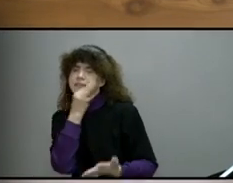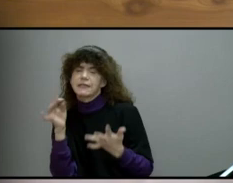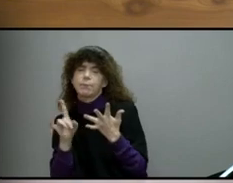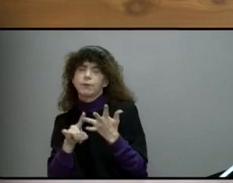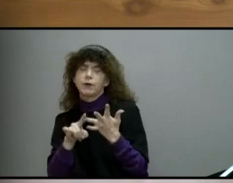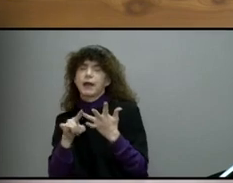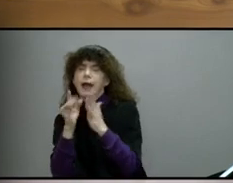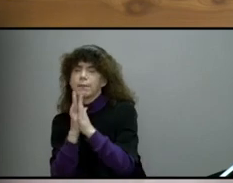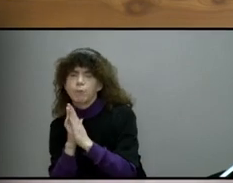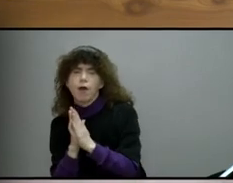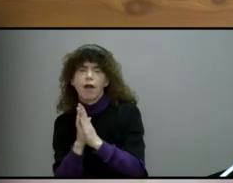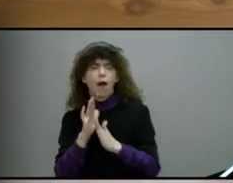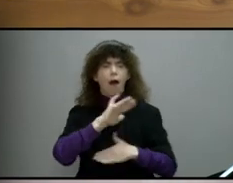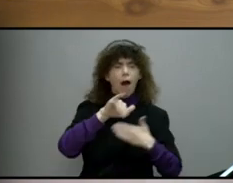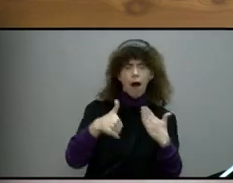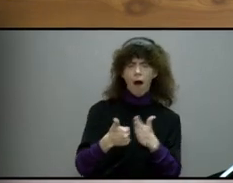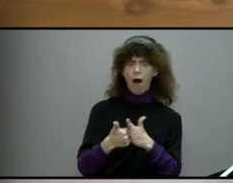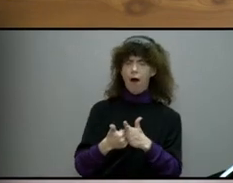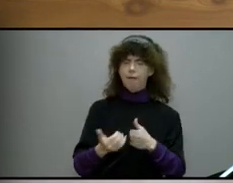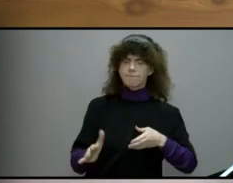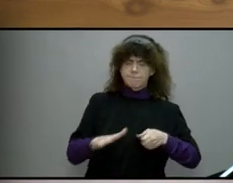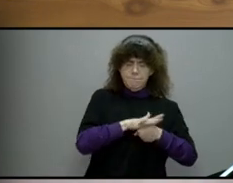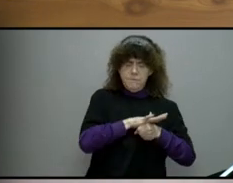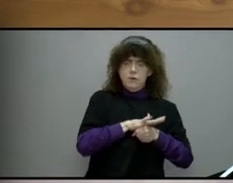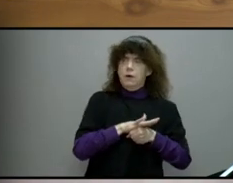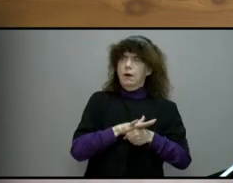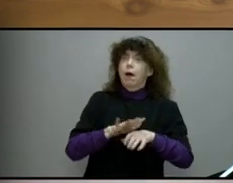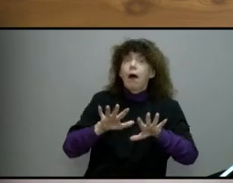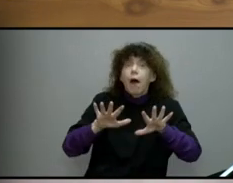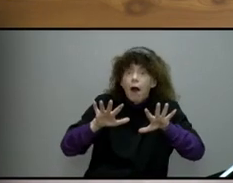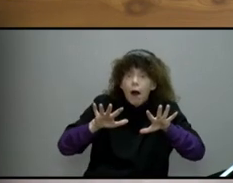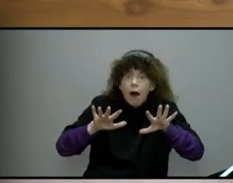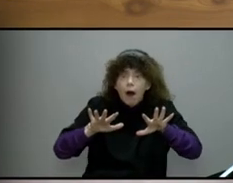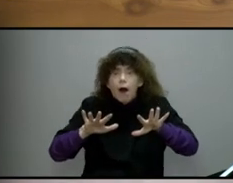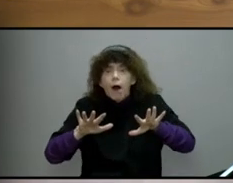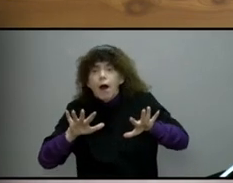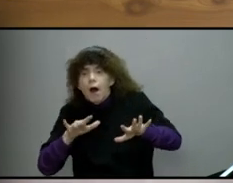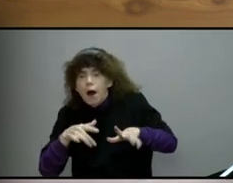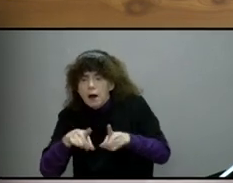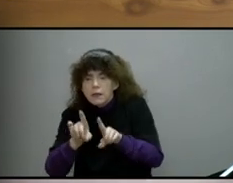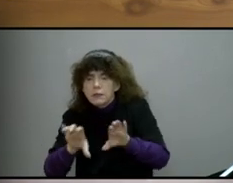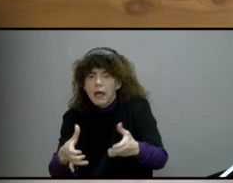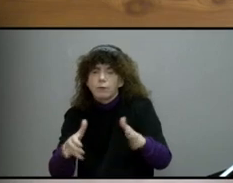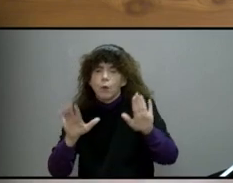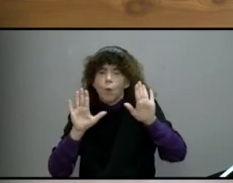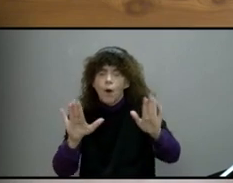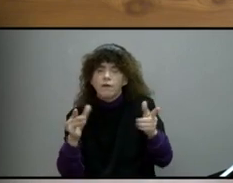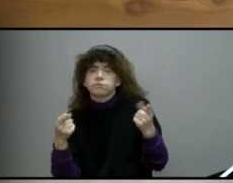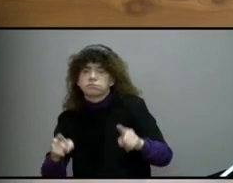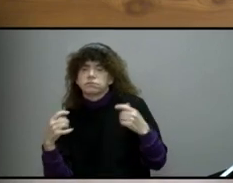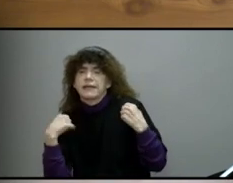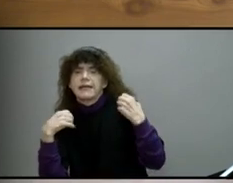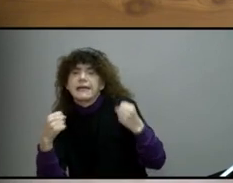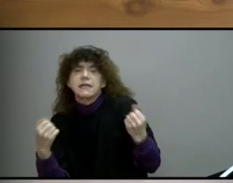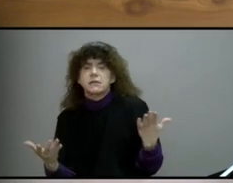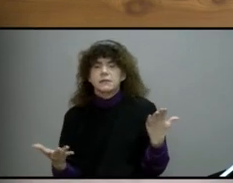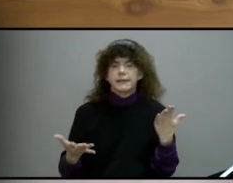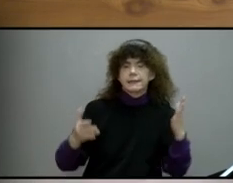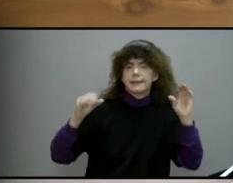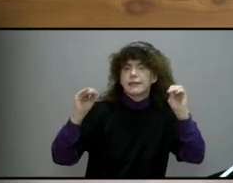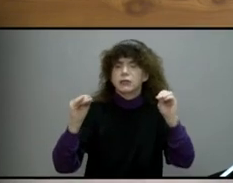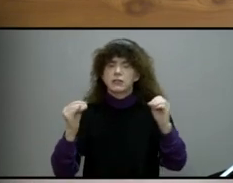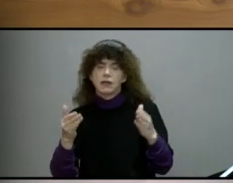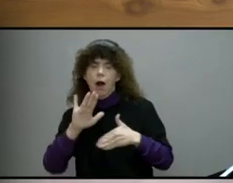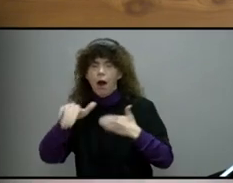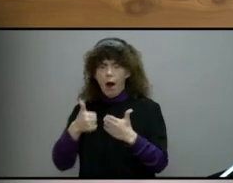Everyone was filled with awe at the many wonders and signs performed by the apostles. All the believers were